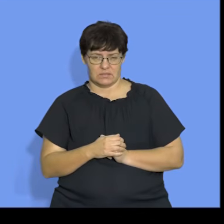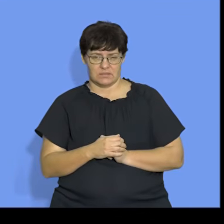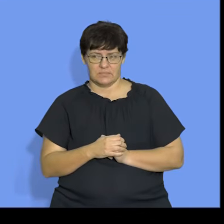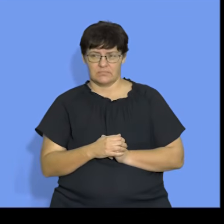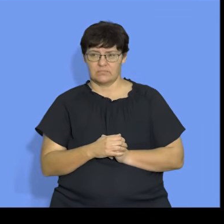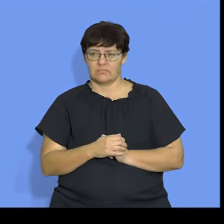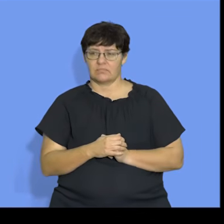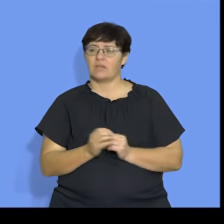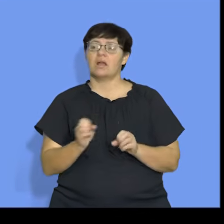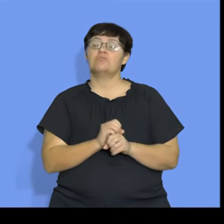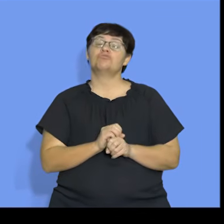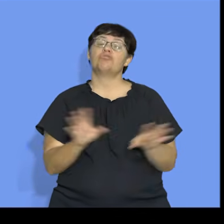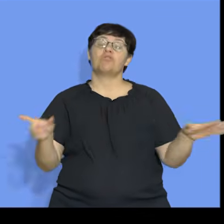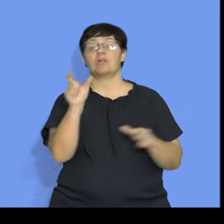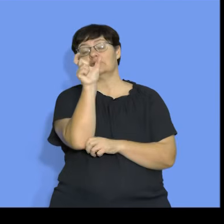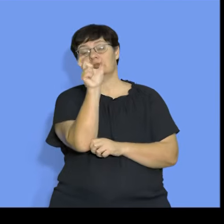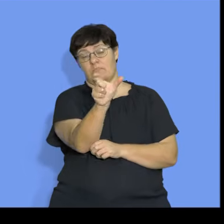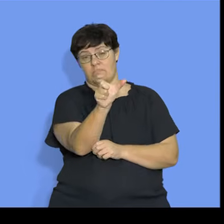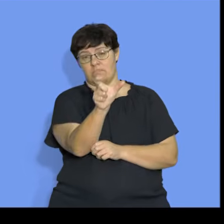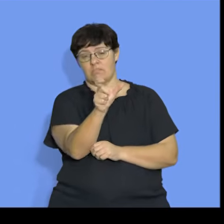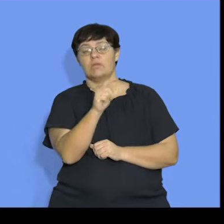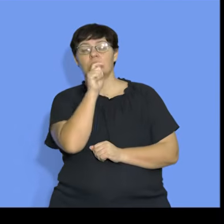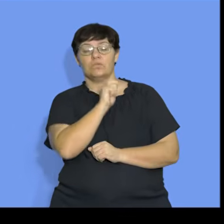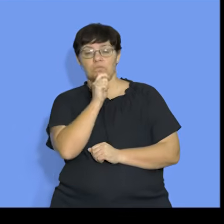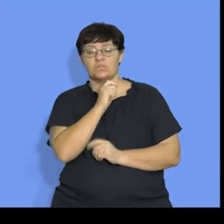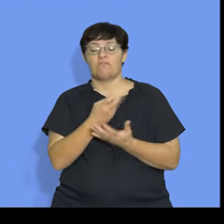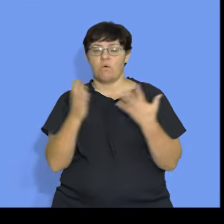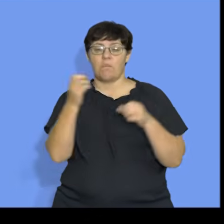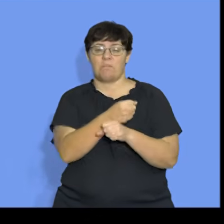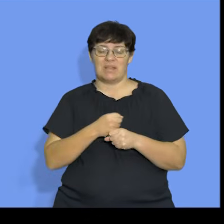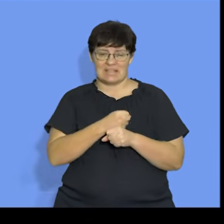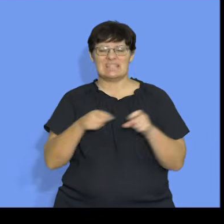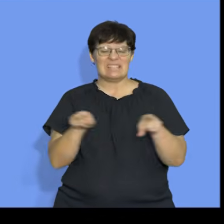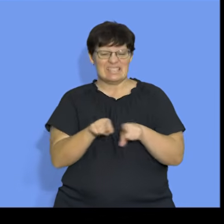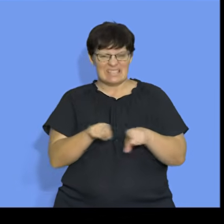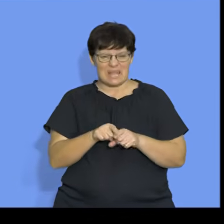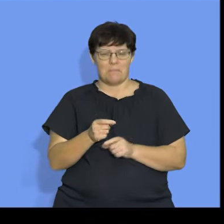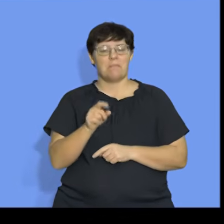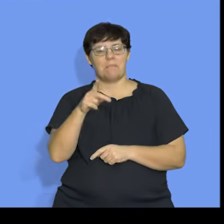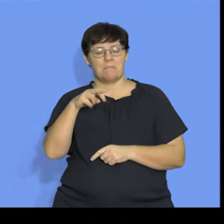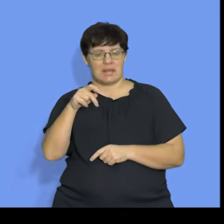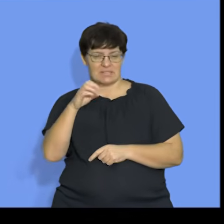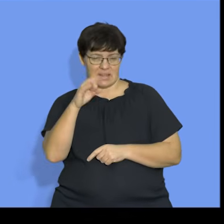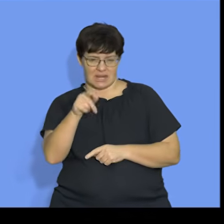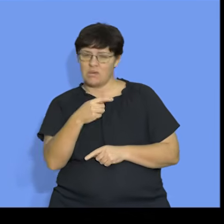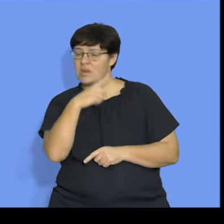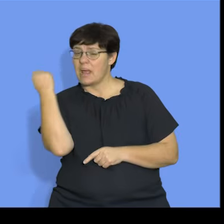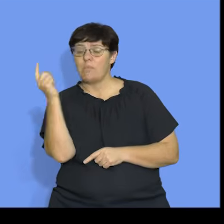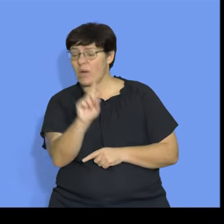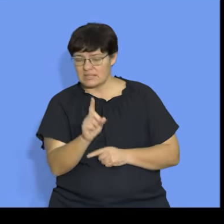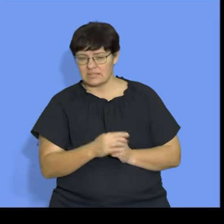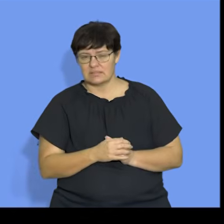the generalized term used for medicines such as penicillin. What do we call those